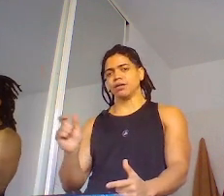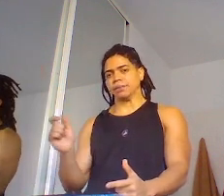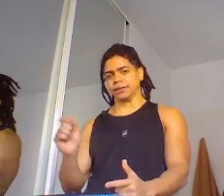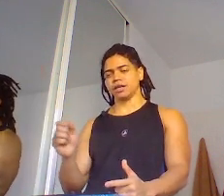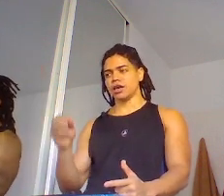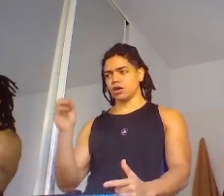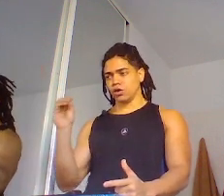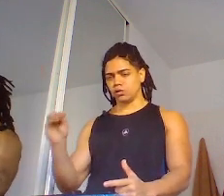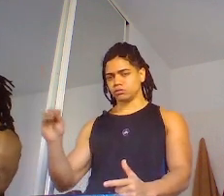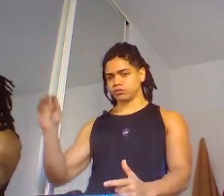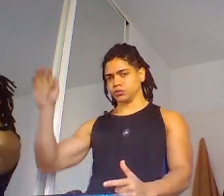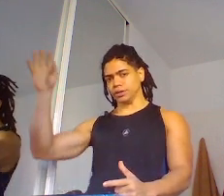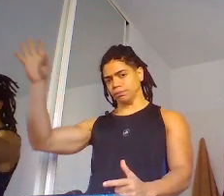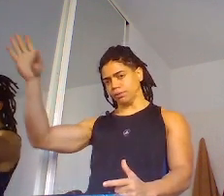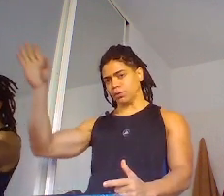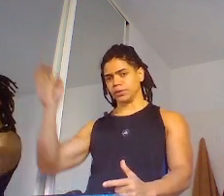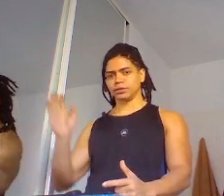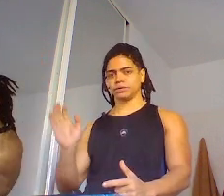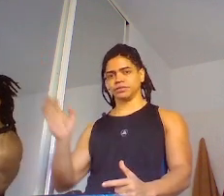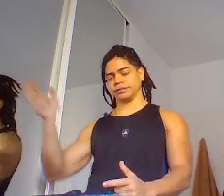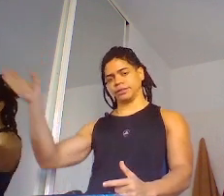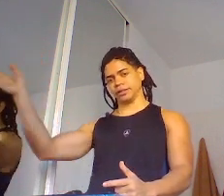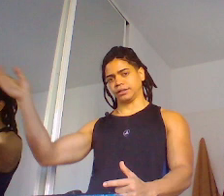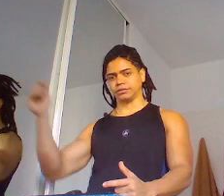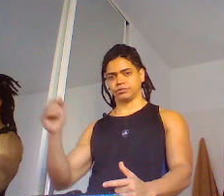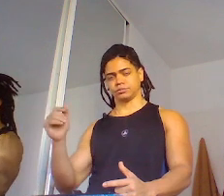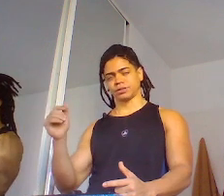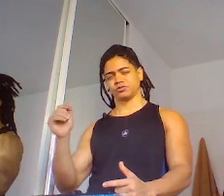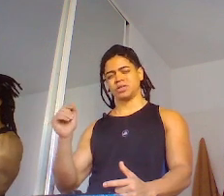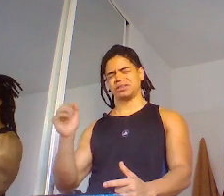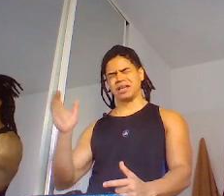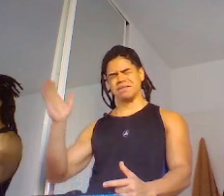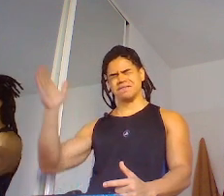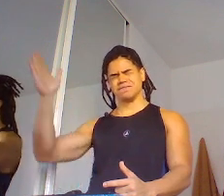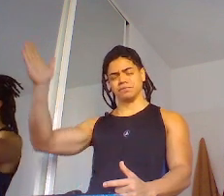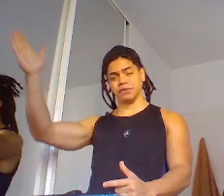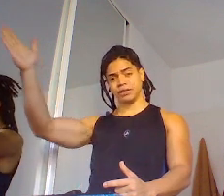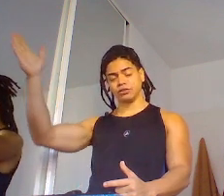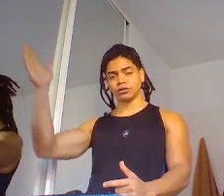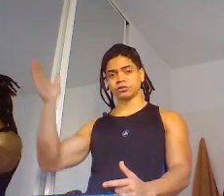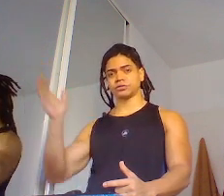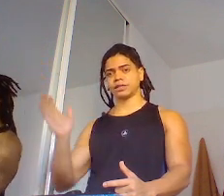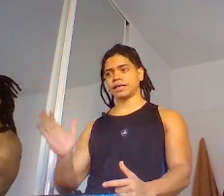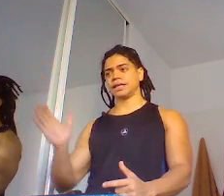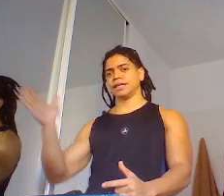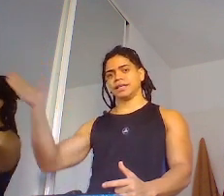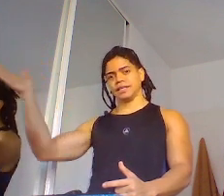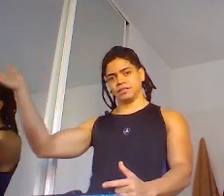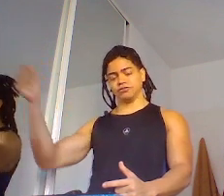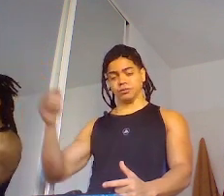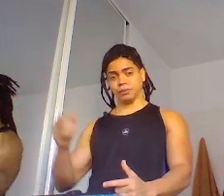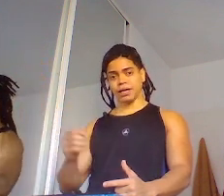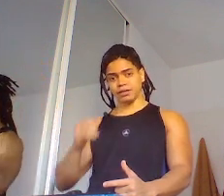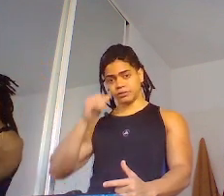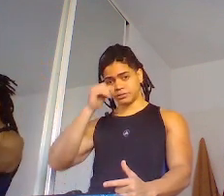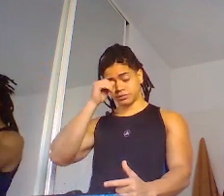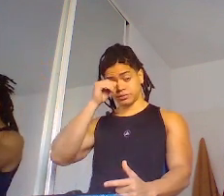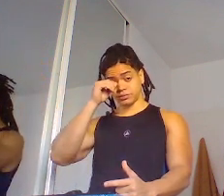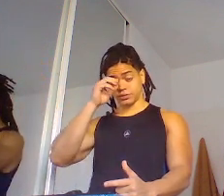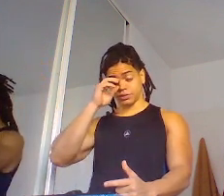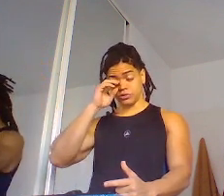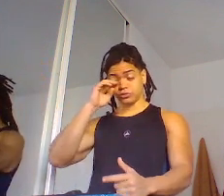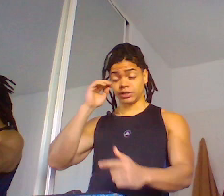a company owns to the employers, to their vendors and